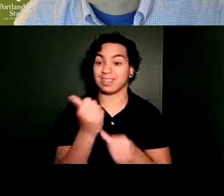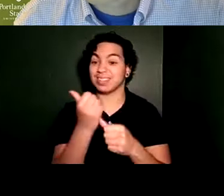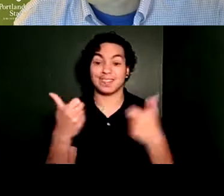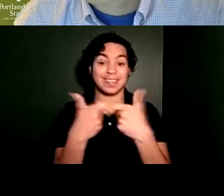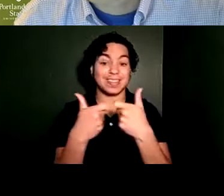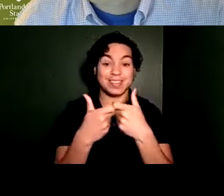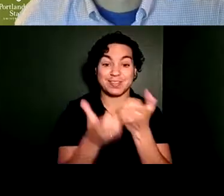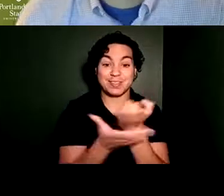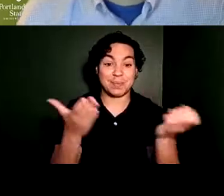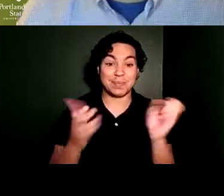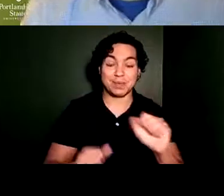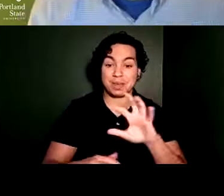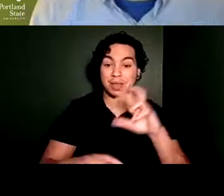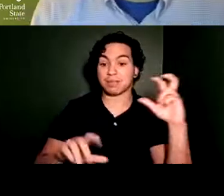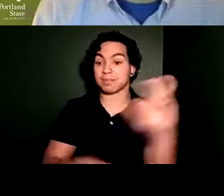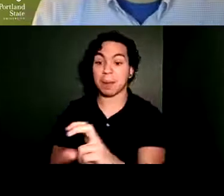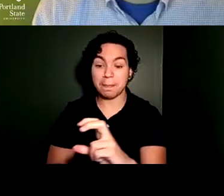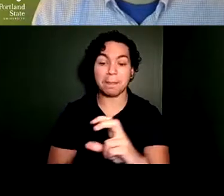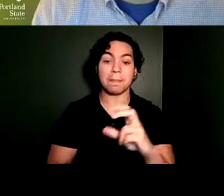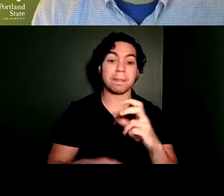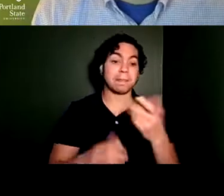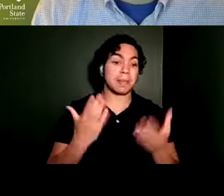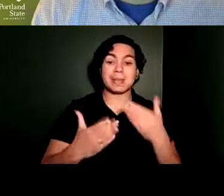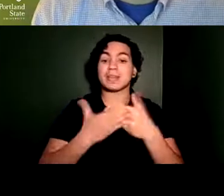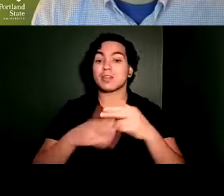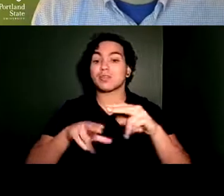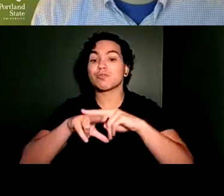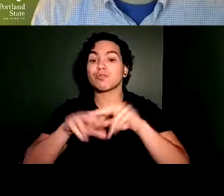be stationed like at transit stations or things like that. So